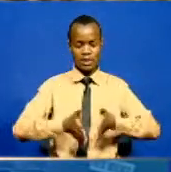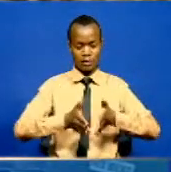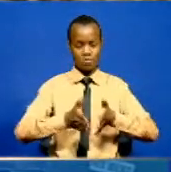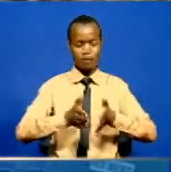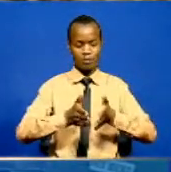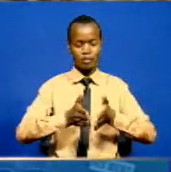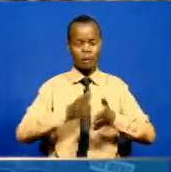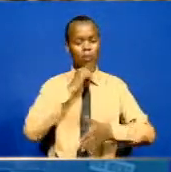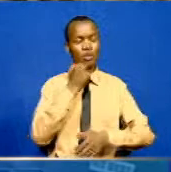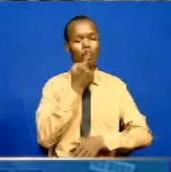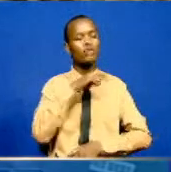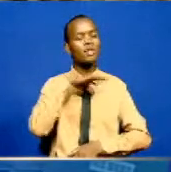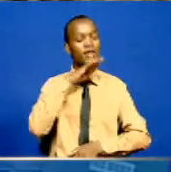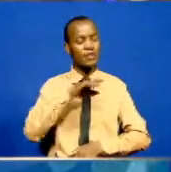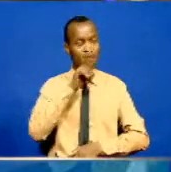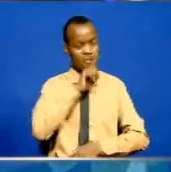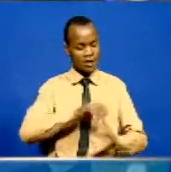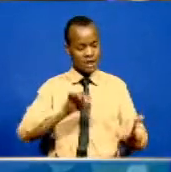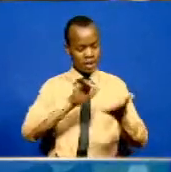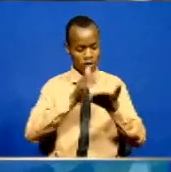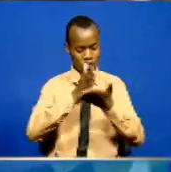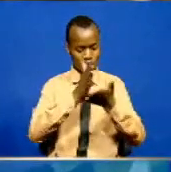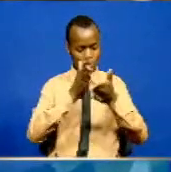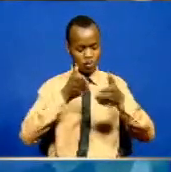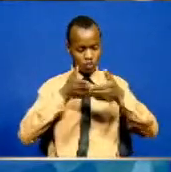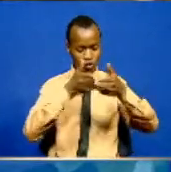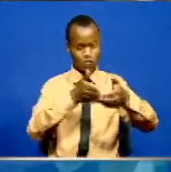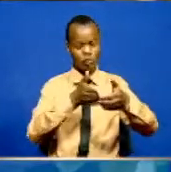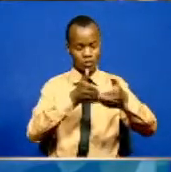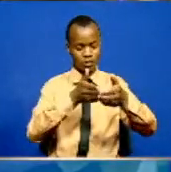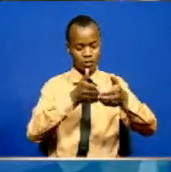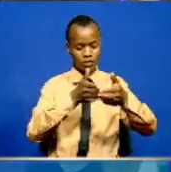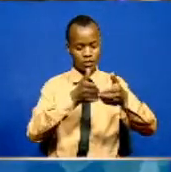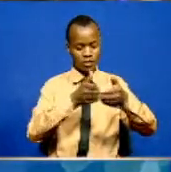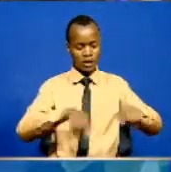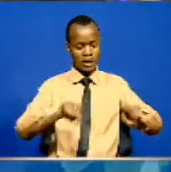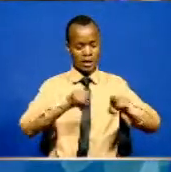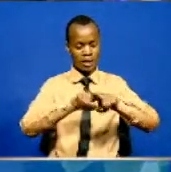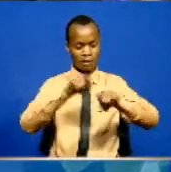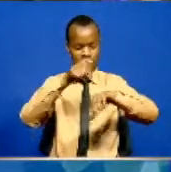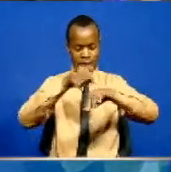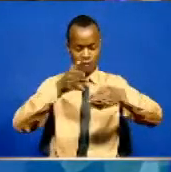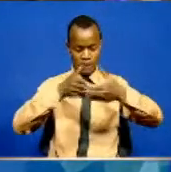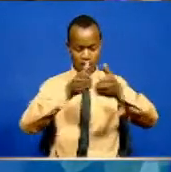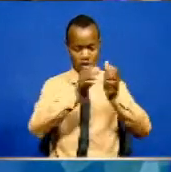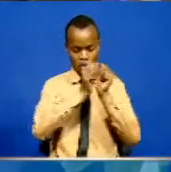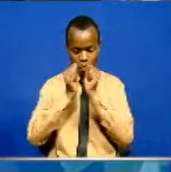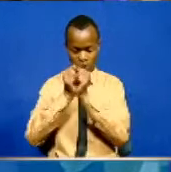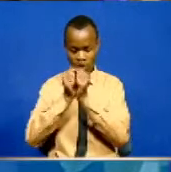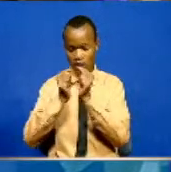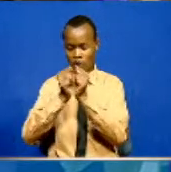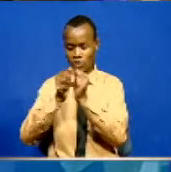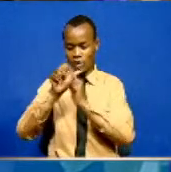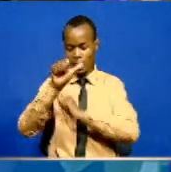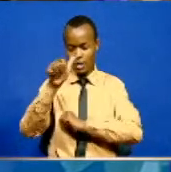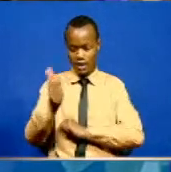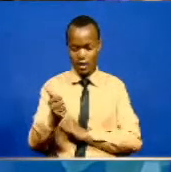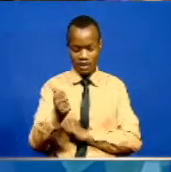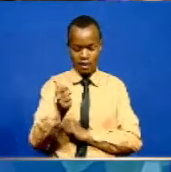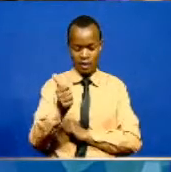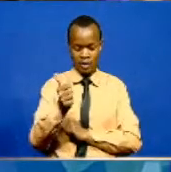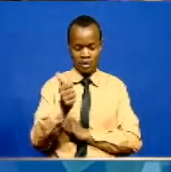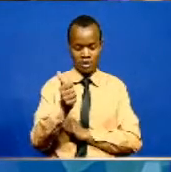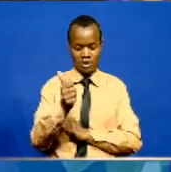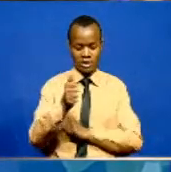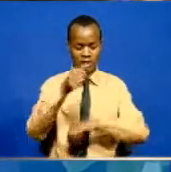now may still be demonstrated in him as he leads together with the rest along this